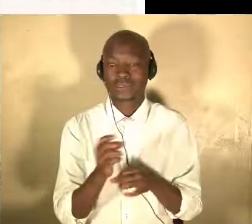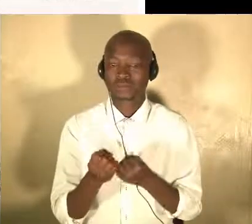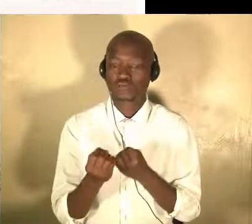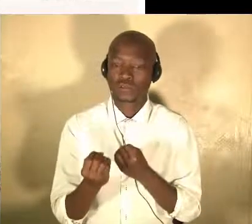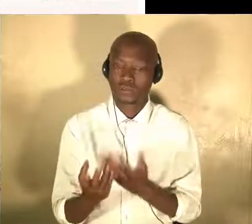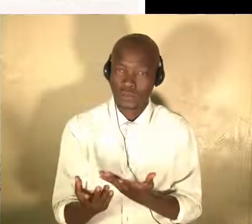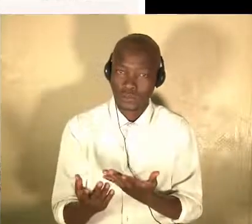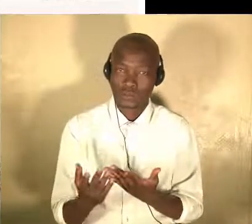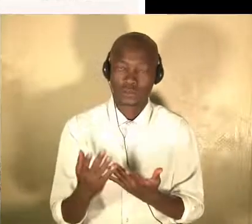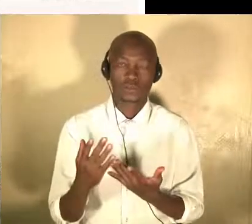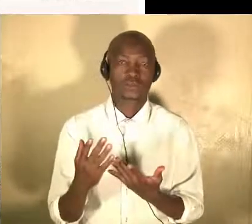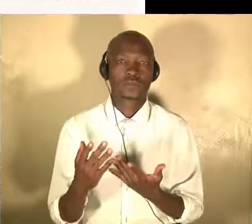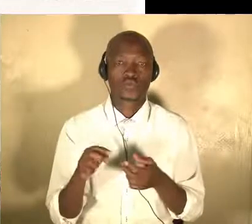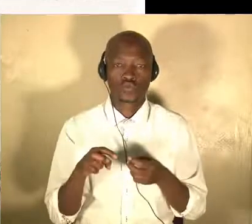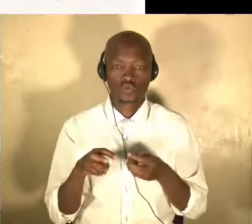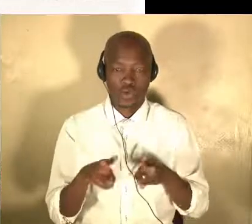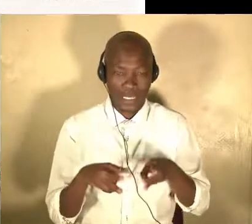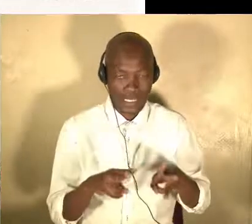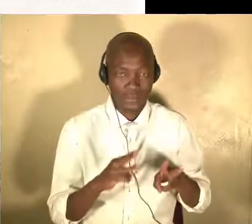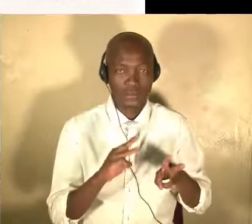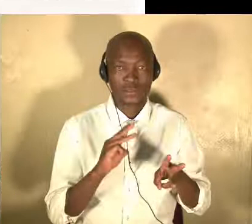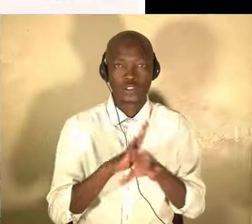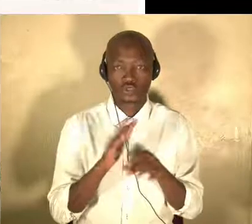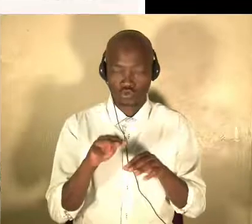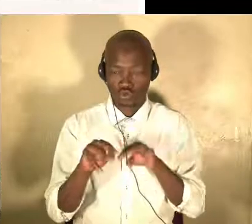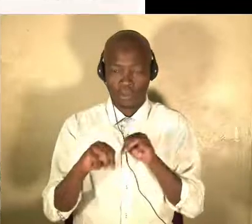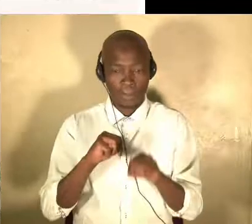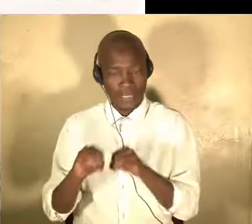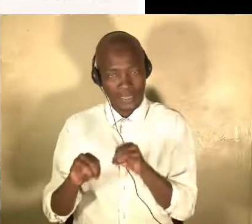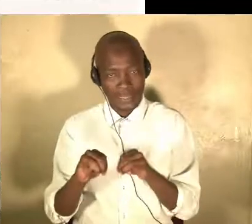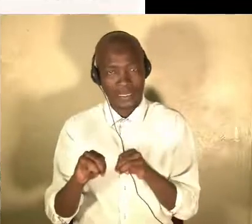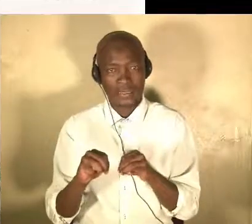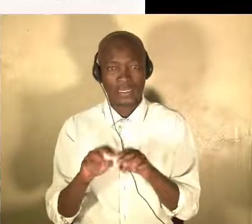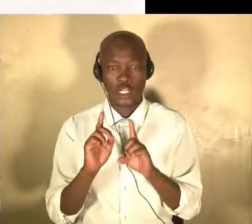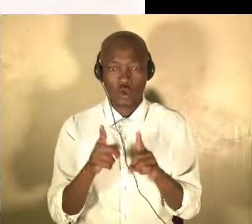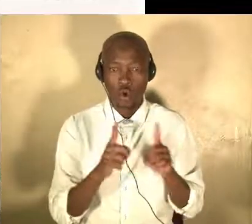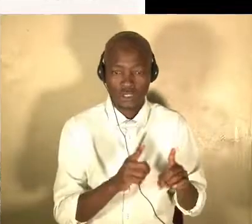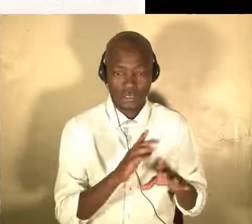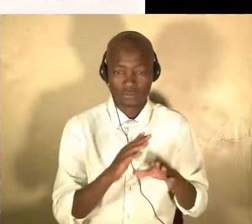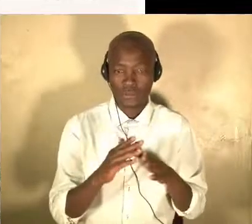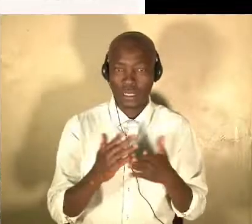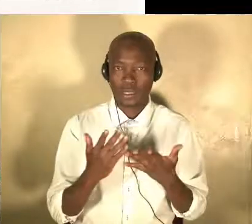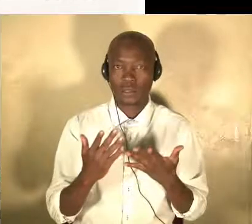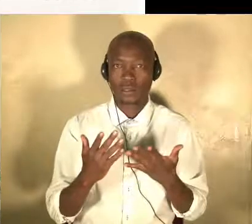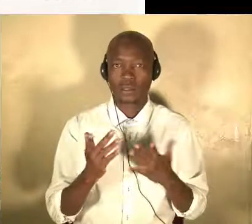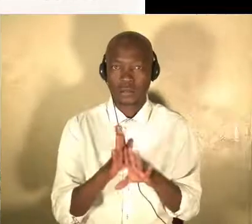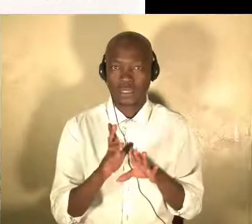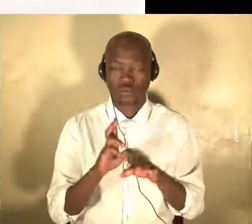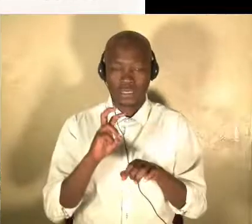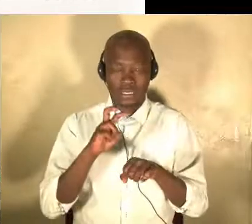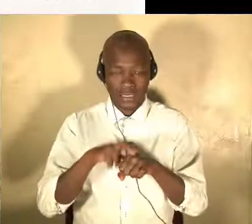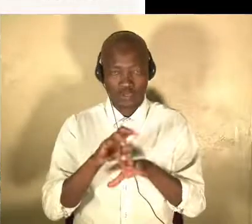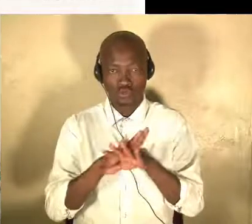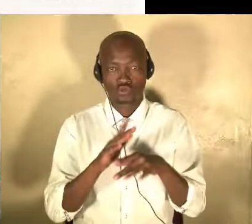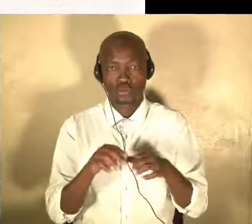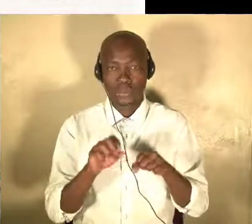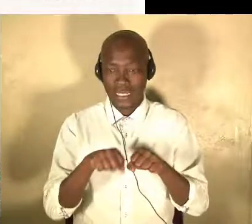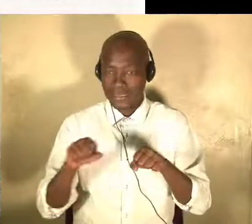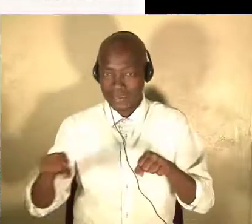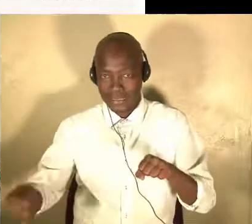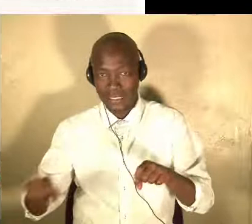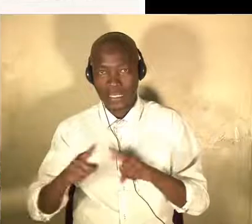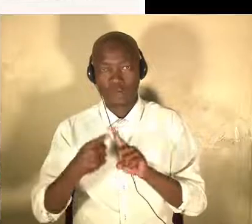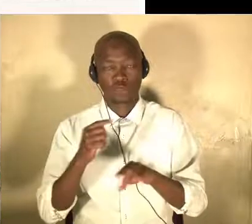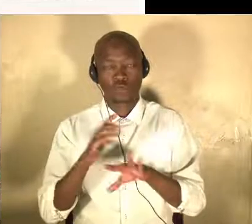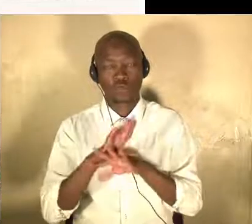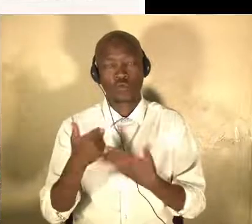provide a mechanism to manage the foster care orders that would require to be extended over a